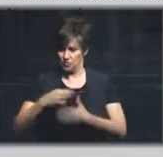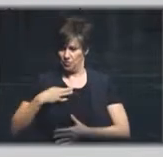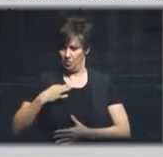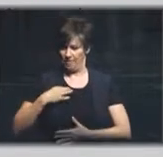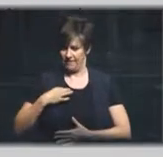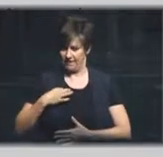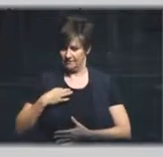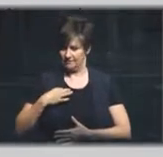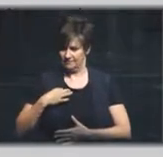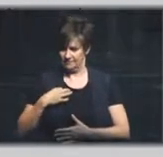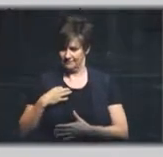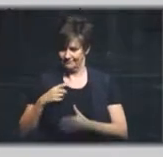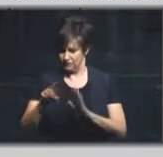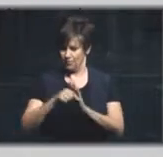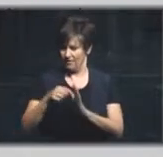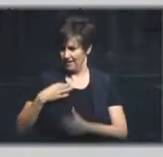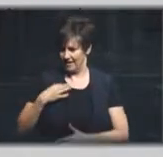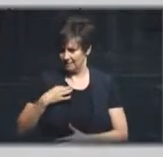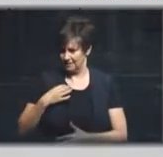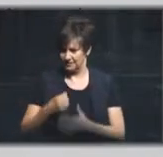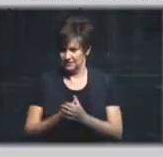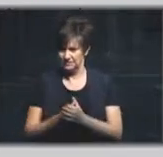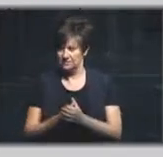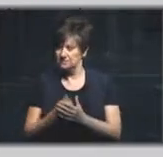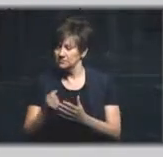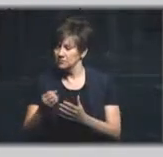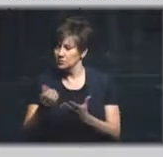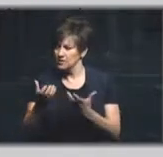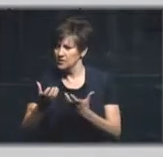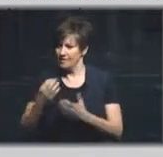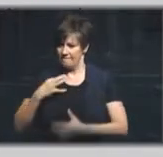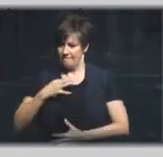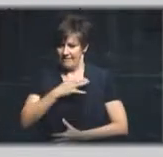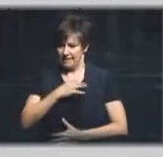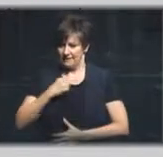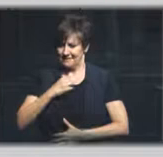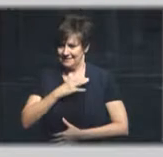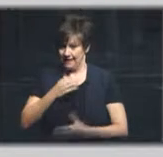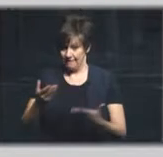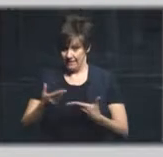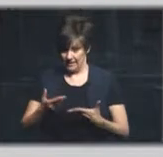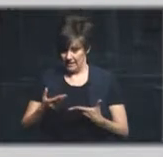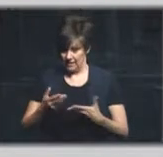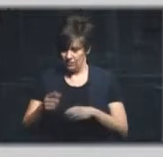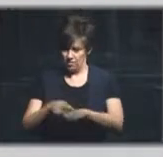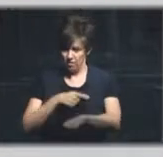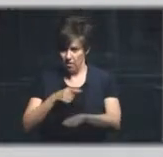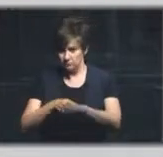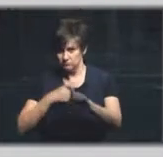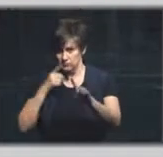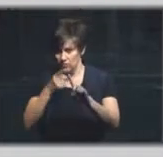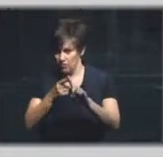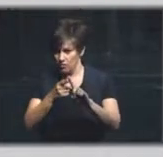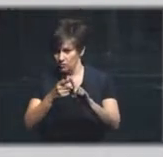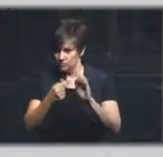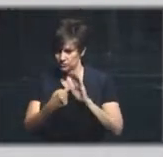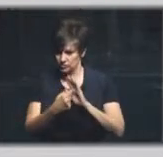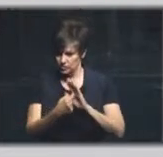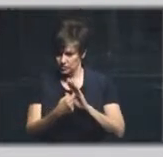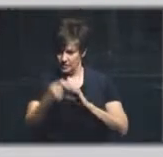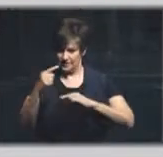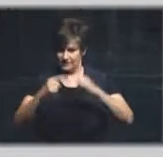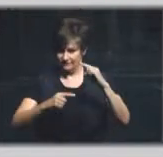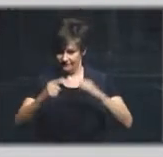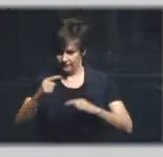underrepresented populations. So we would like for our faculty and staff a long-term goal for the college to reflect the